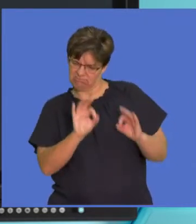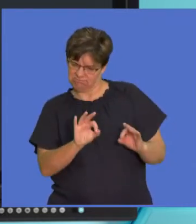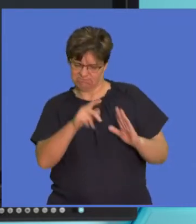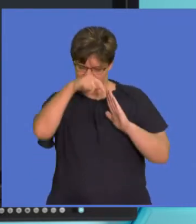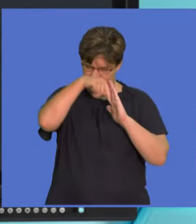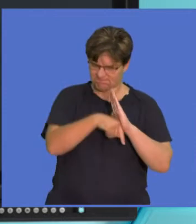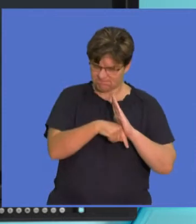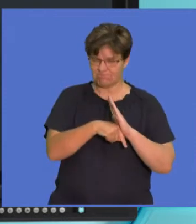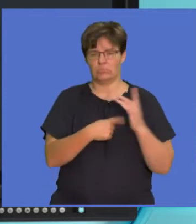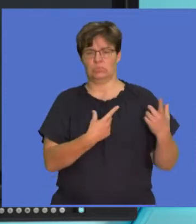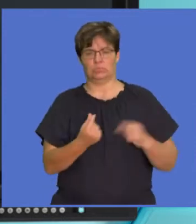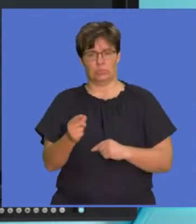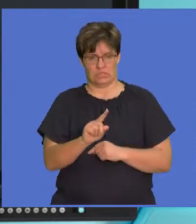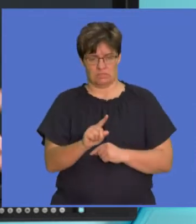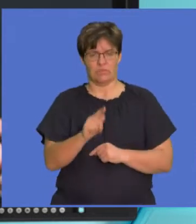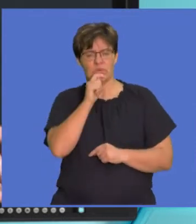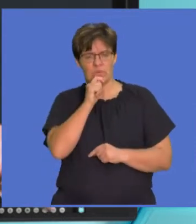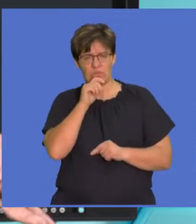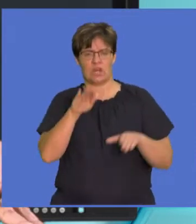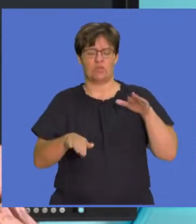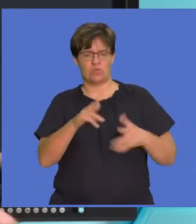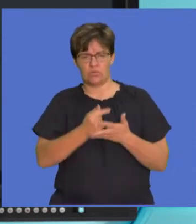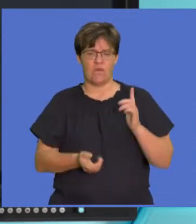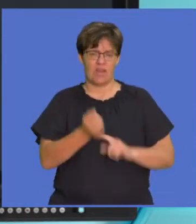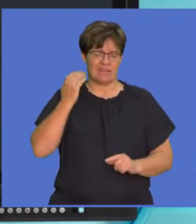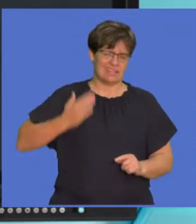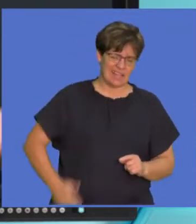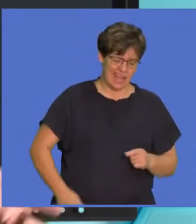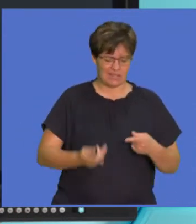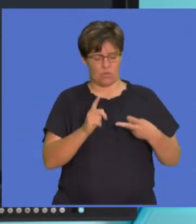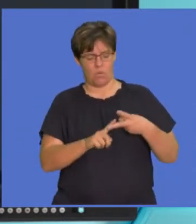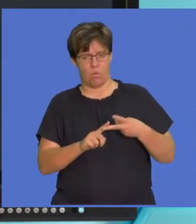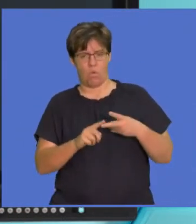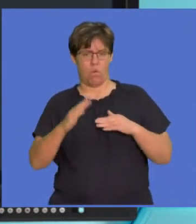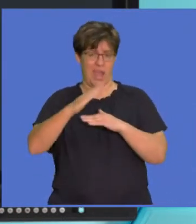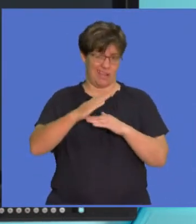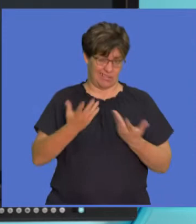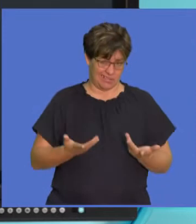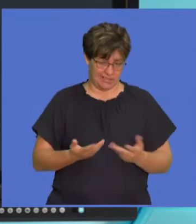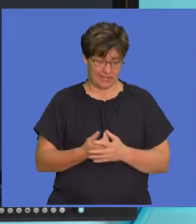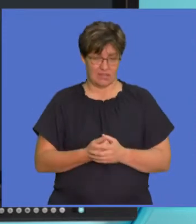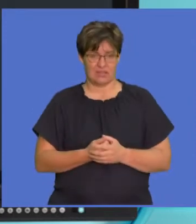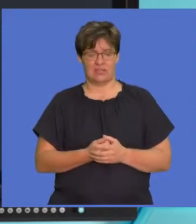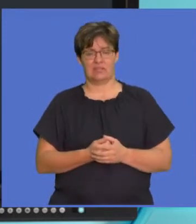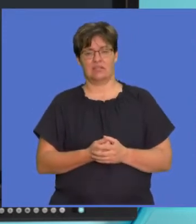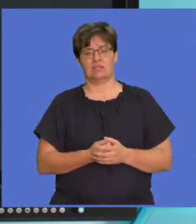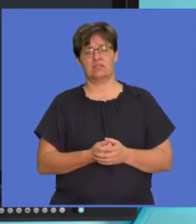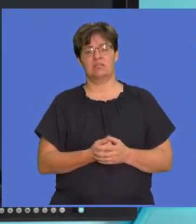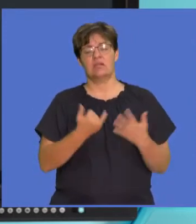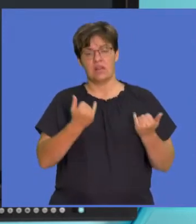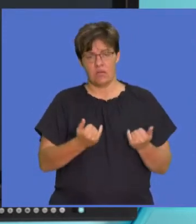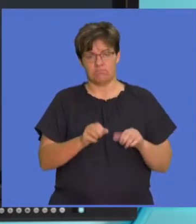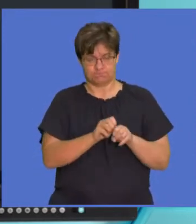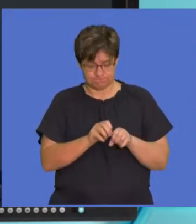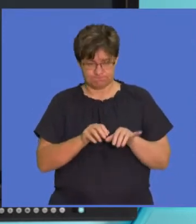do in terms of using ratios to either find sides or to find angles that are given. We're going to then